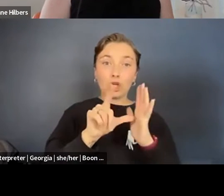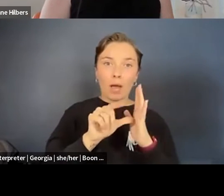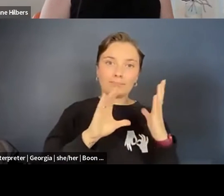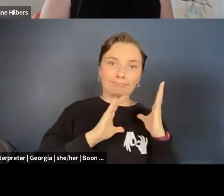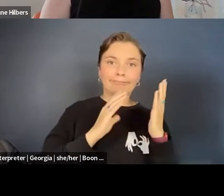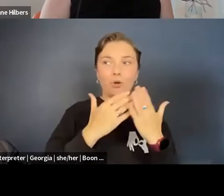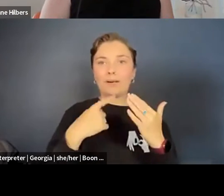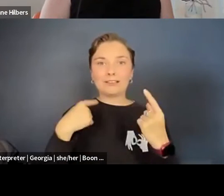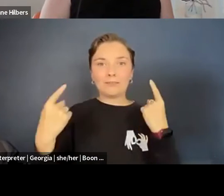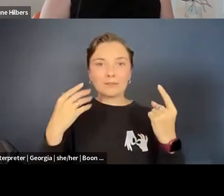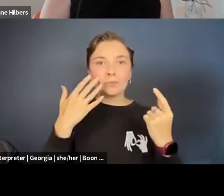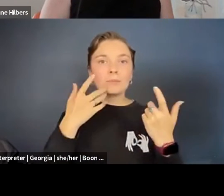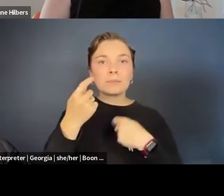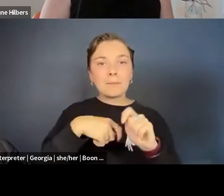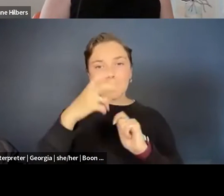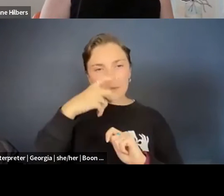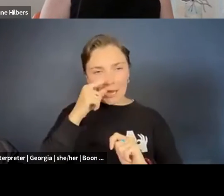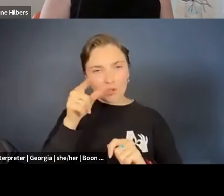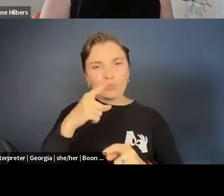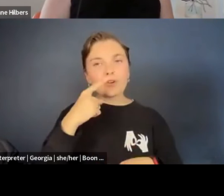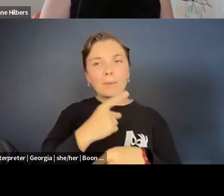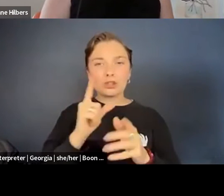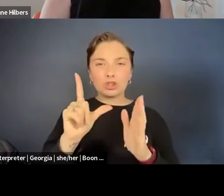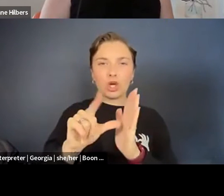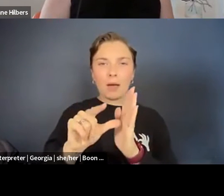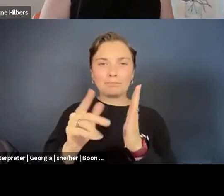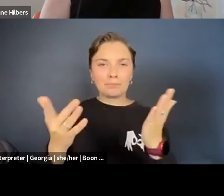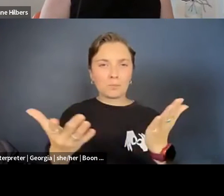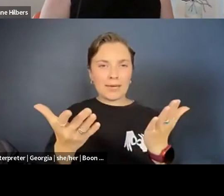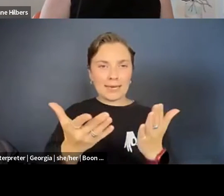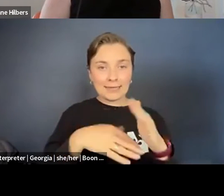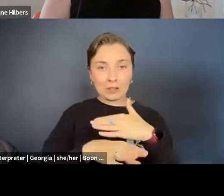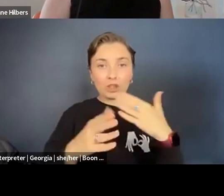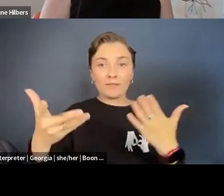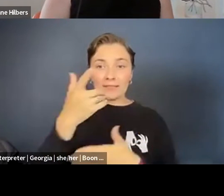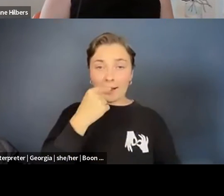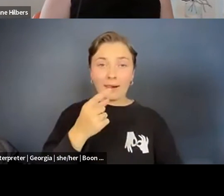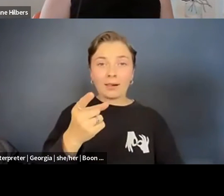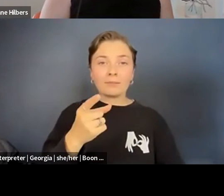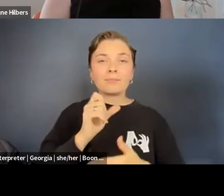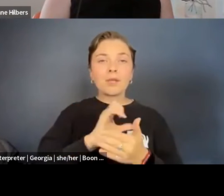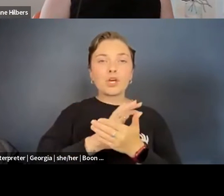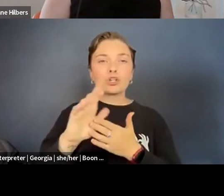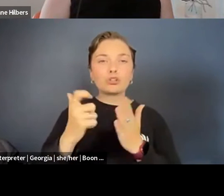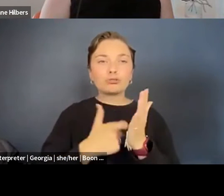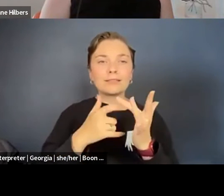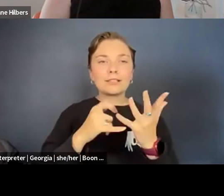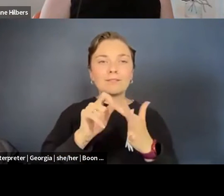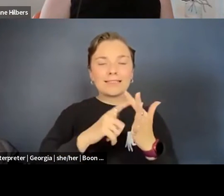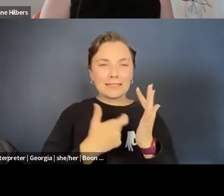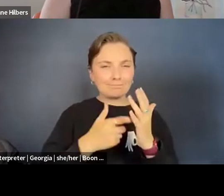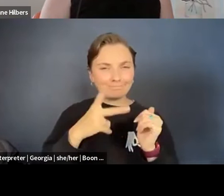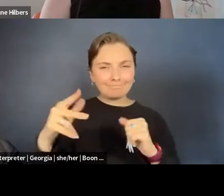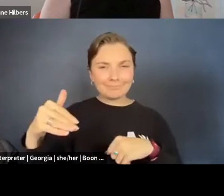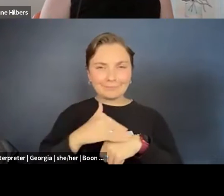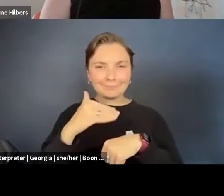older. Would you like to comment on where time sits in this conversation? It's a familiar issue for many people, especially those